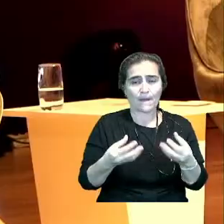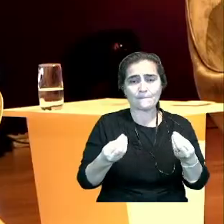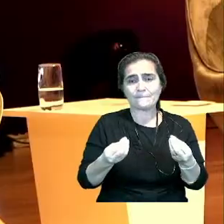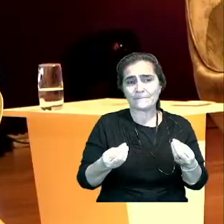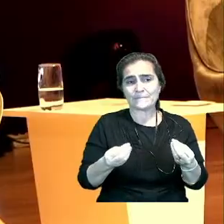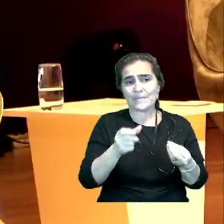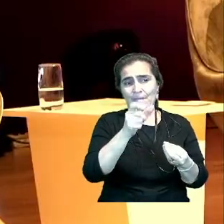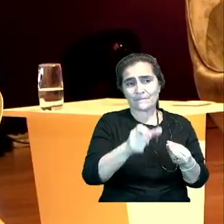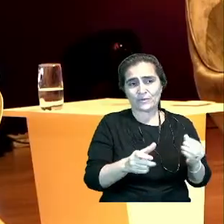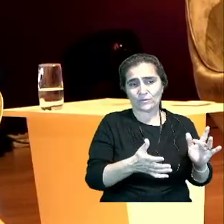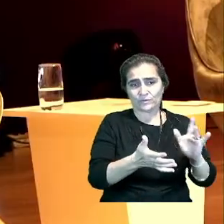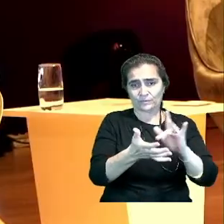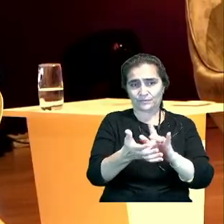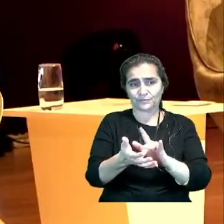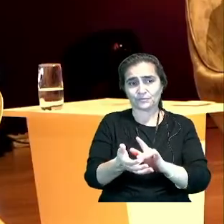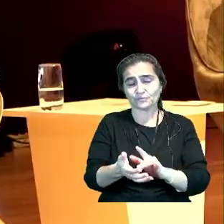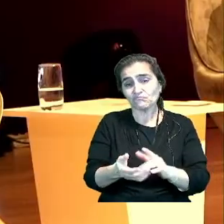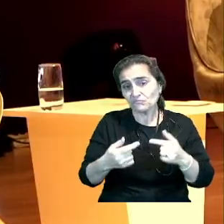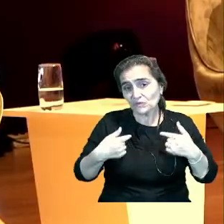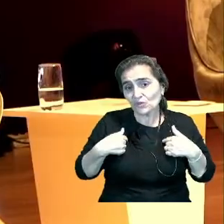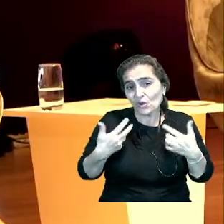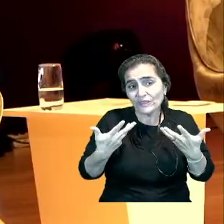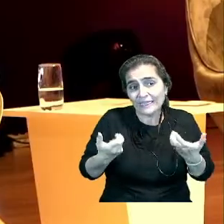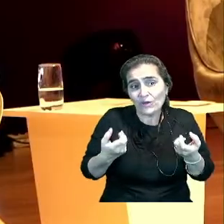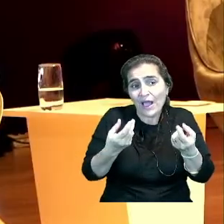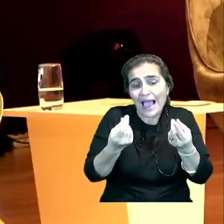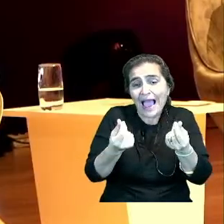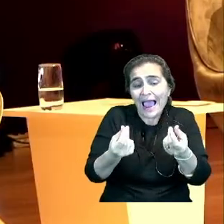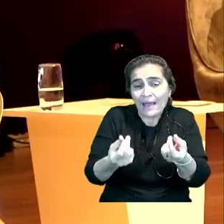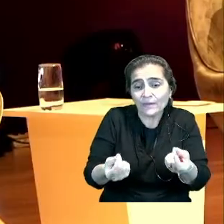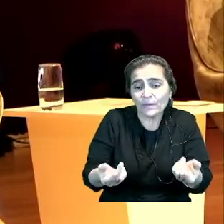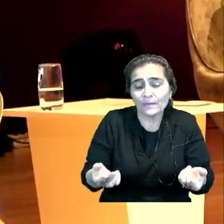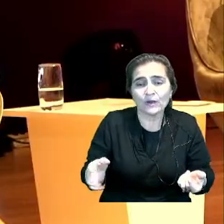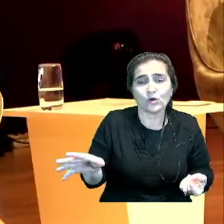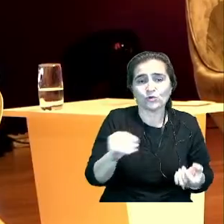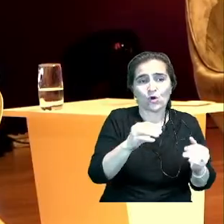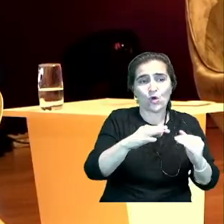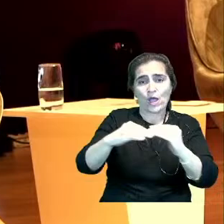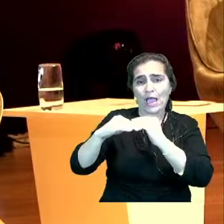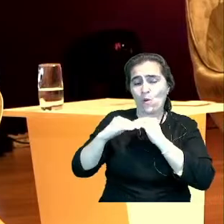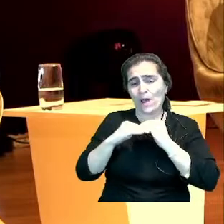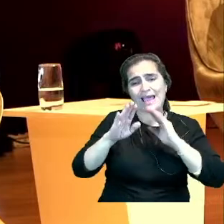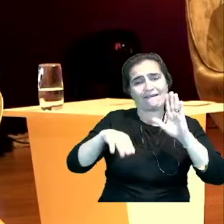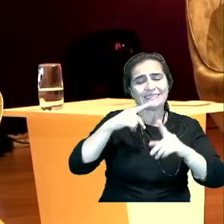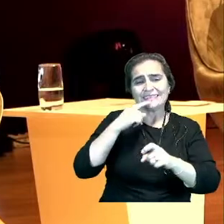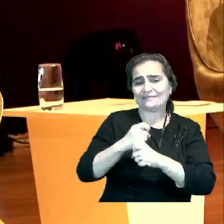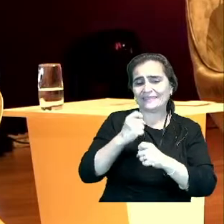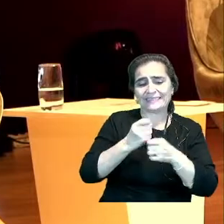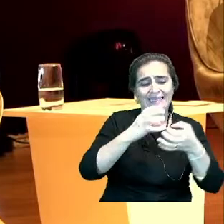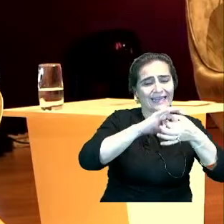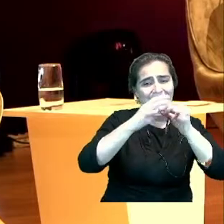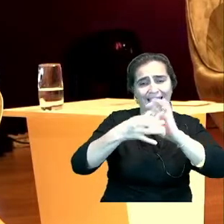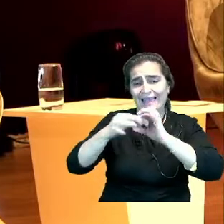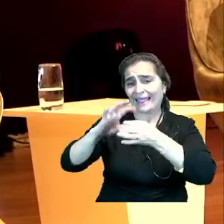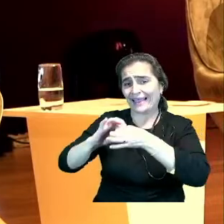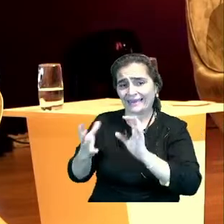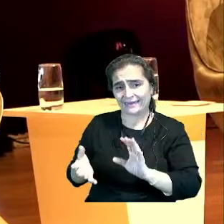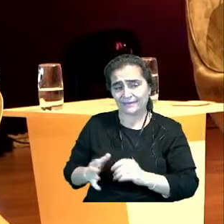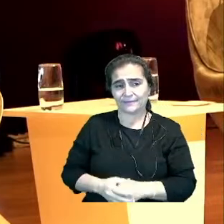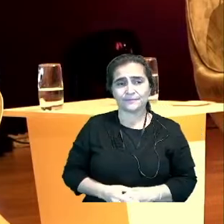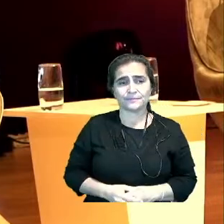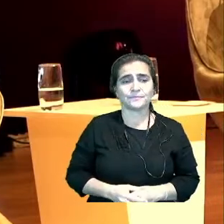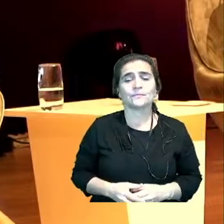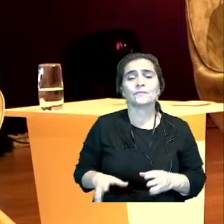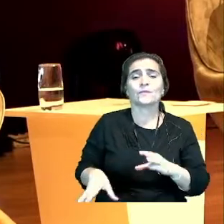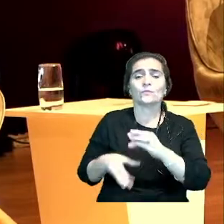with good locations that are being promoted, we can, pull the other ones that can come and